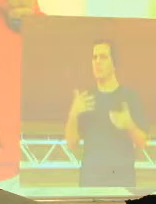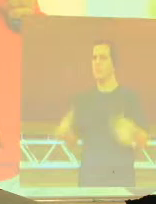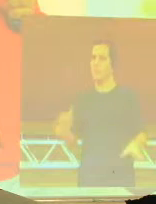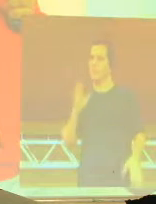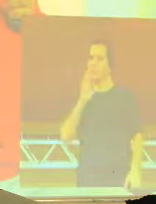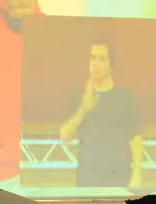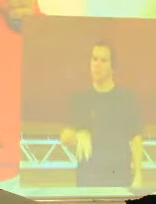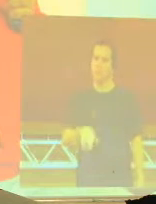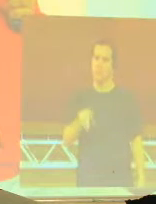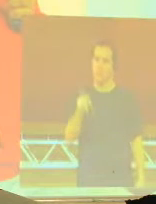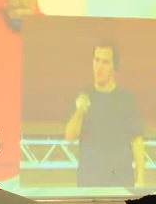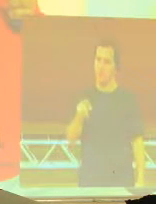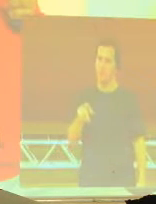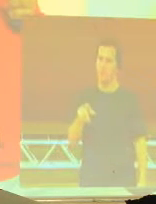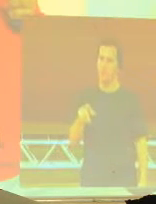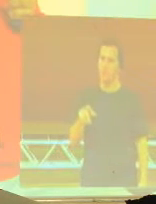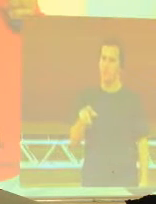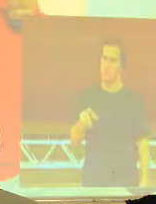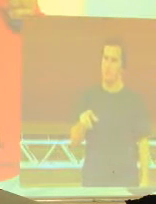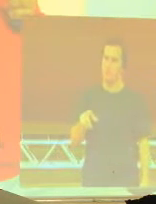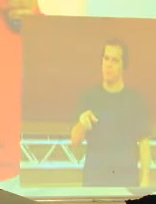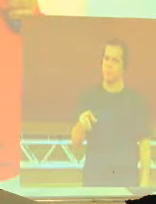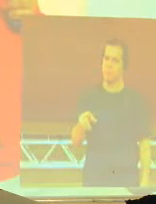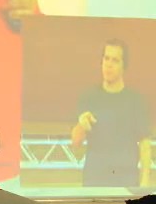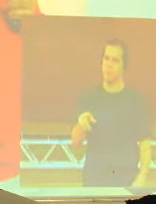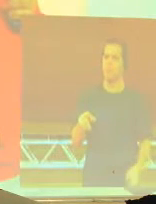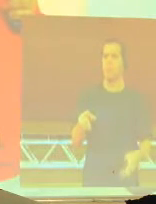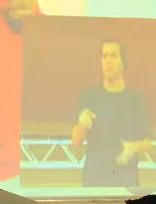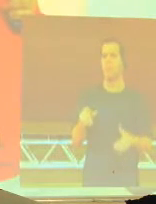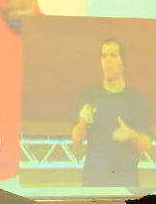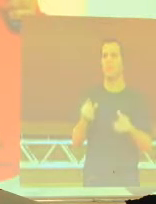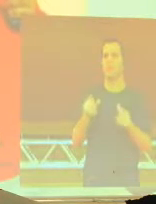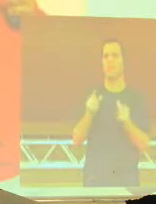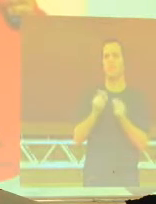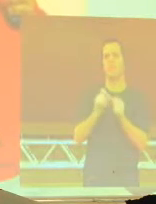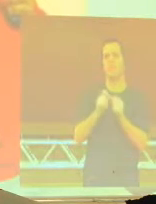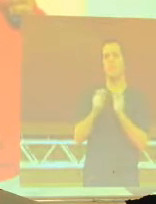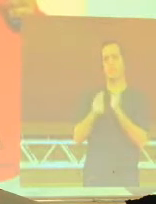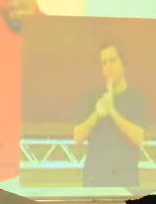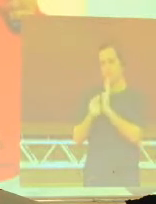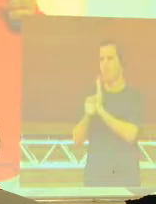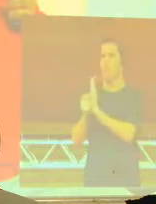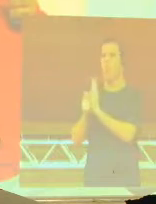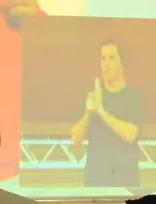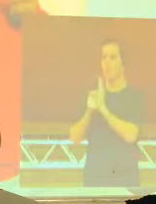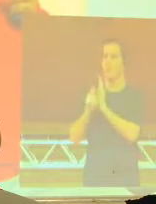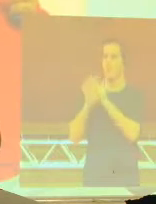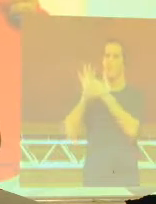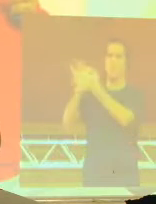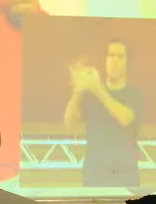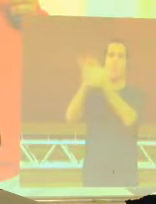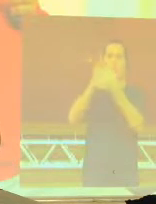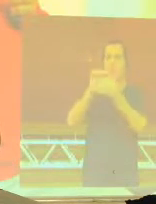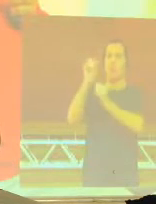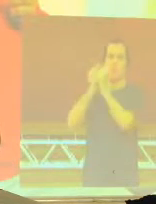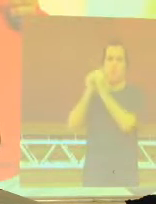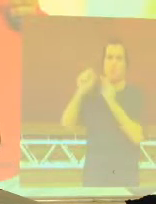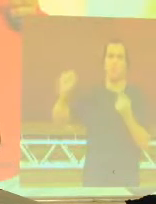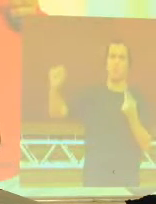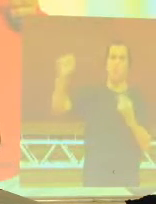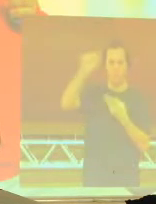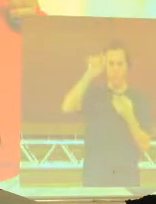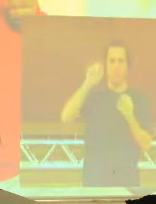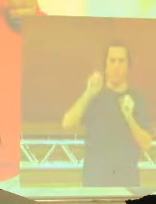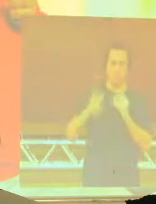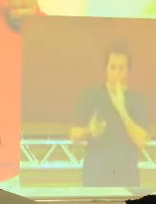if making programs for industries or business, even, but a program that would make